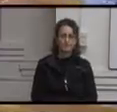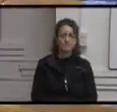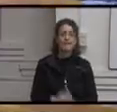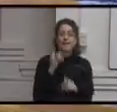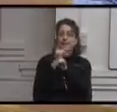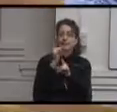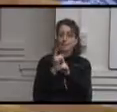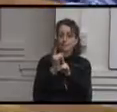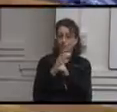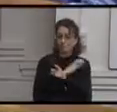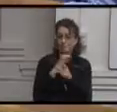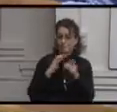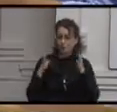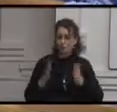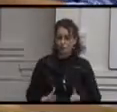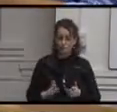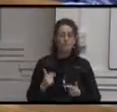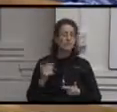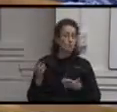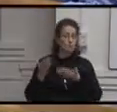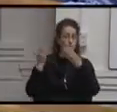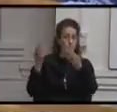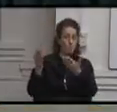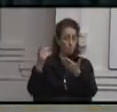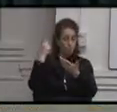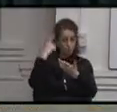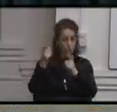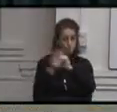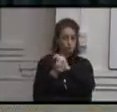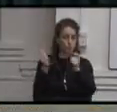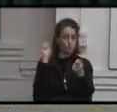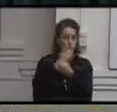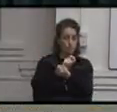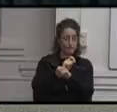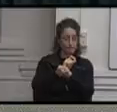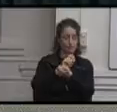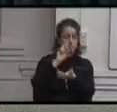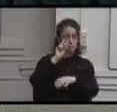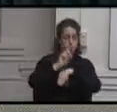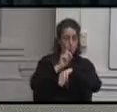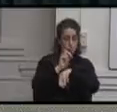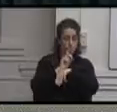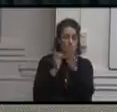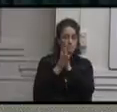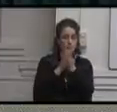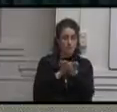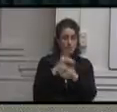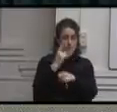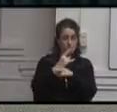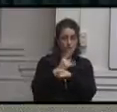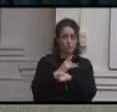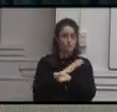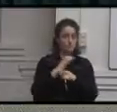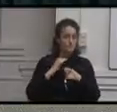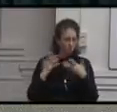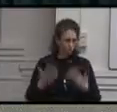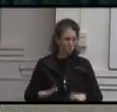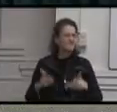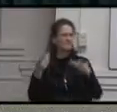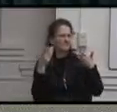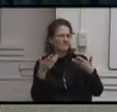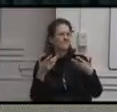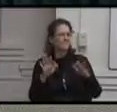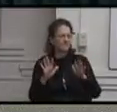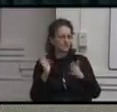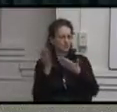liquor commissioners. So we're ready for a motion to convene as liquor commissioners. So moved. We have motion to convene as liquor commissioners. Is there